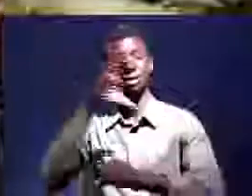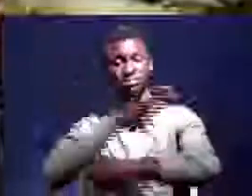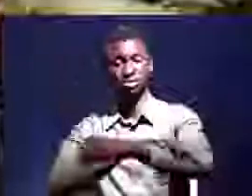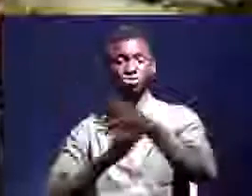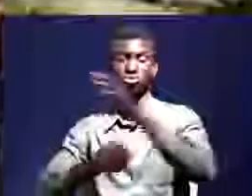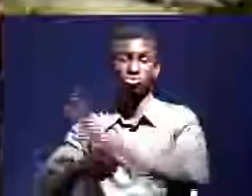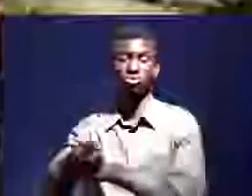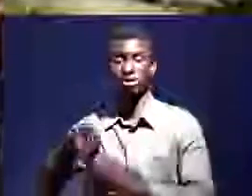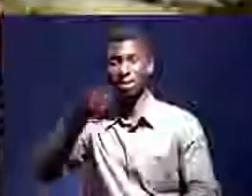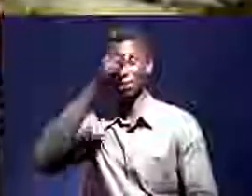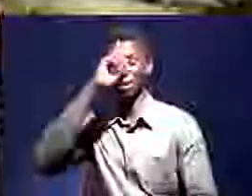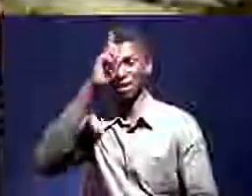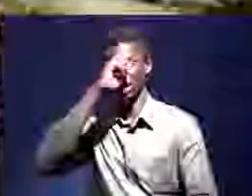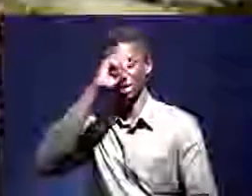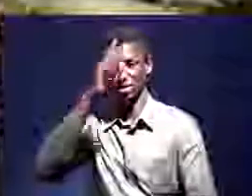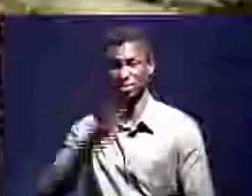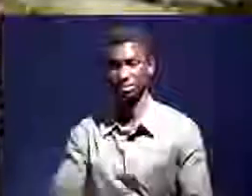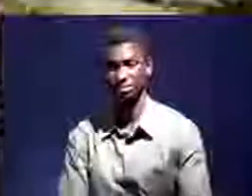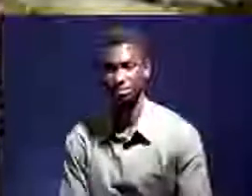They were drinking alcohol,